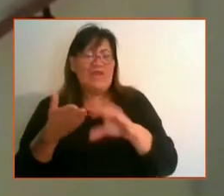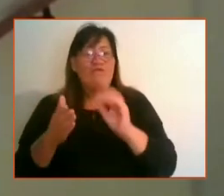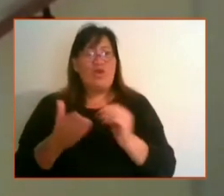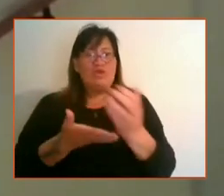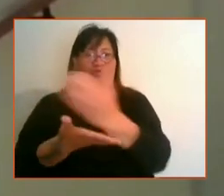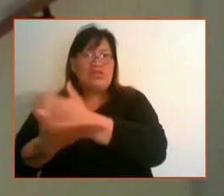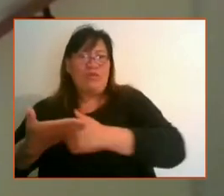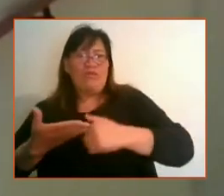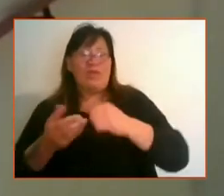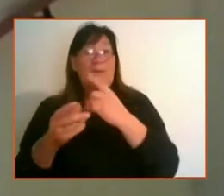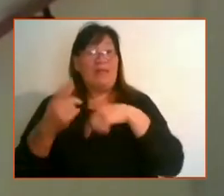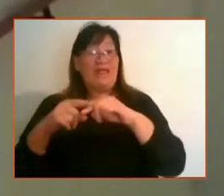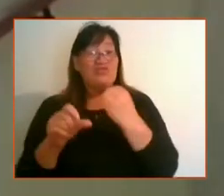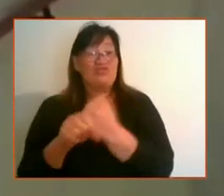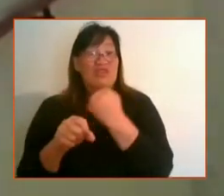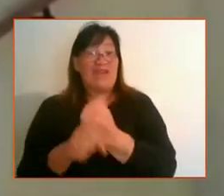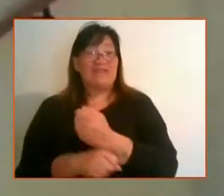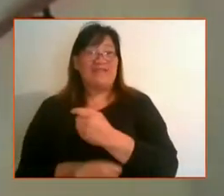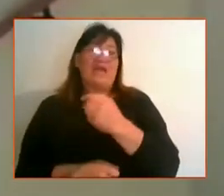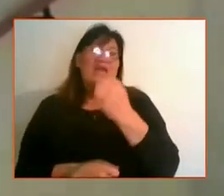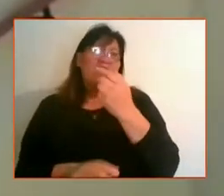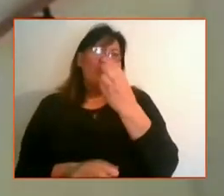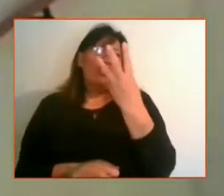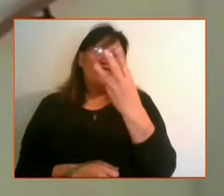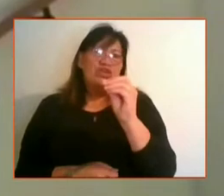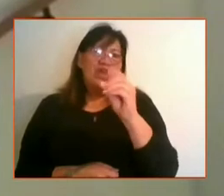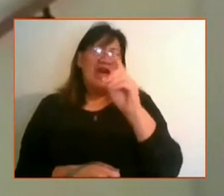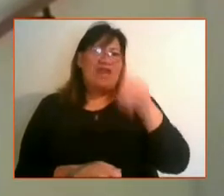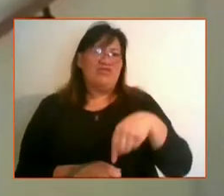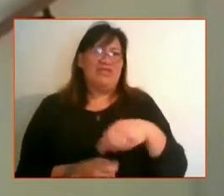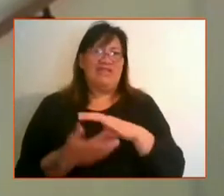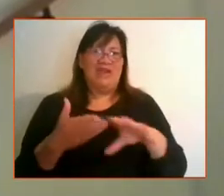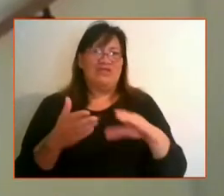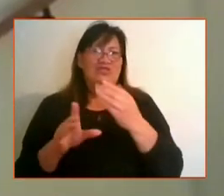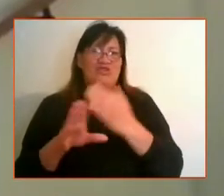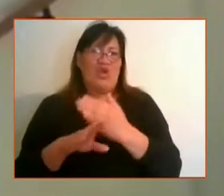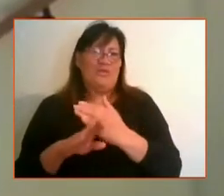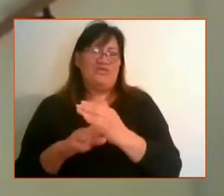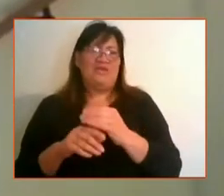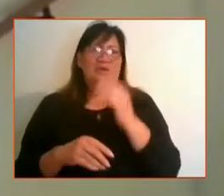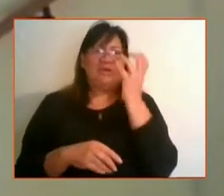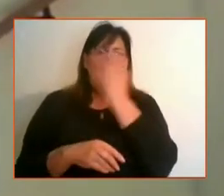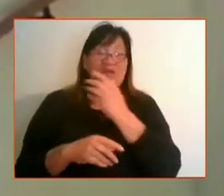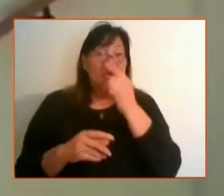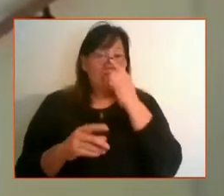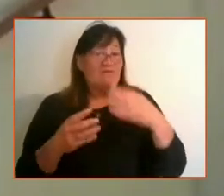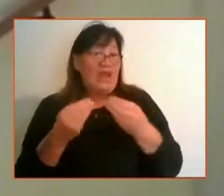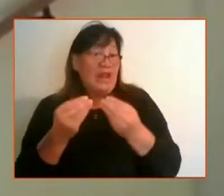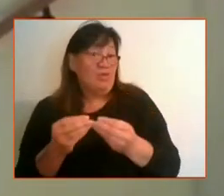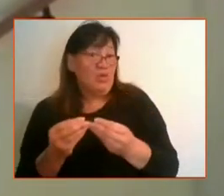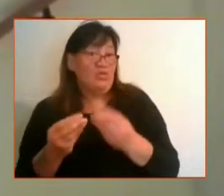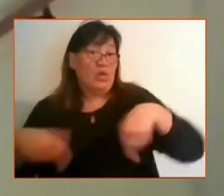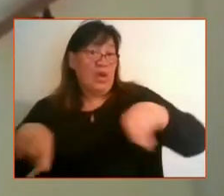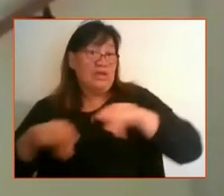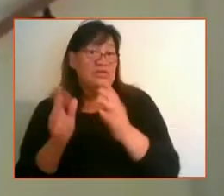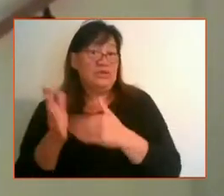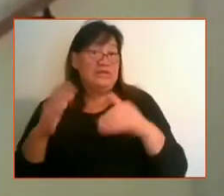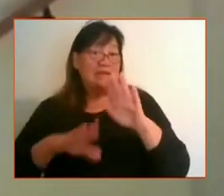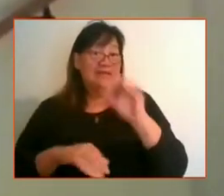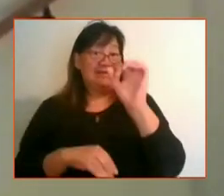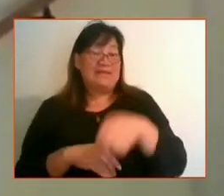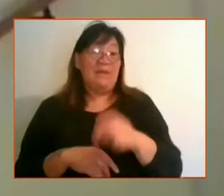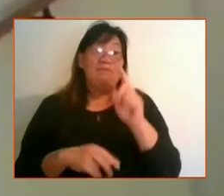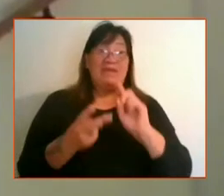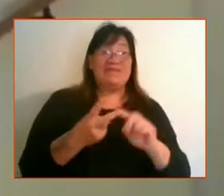90,000 jobs. So it suffers even as it creates considerable value to our country. And number two, it's used